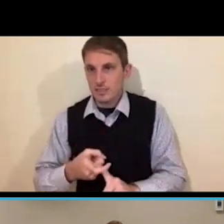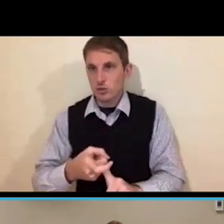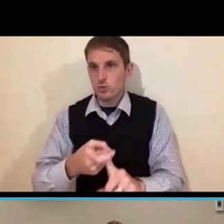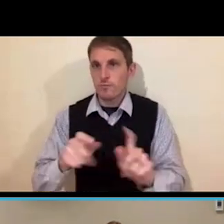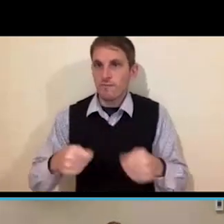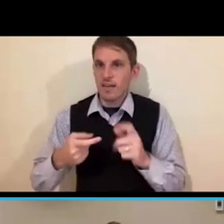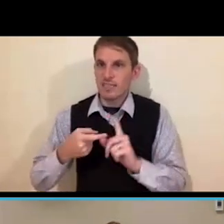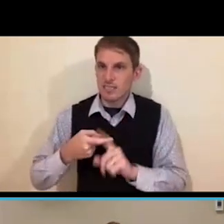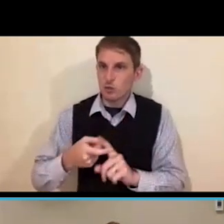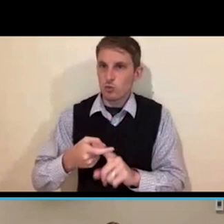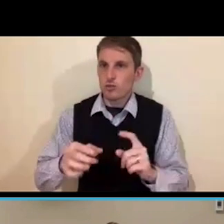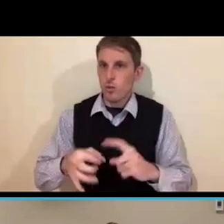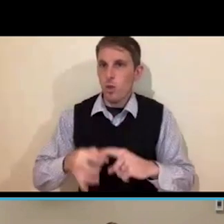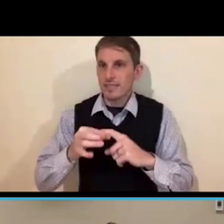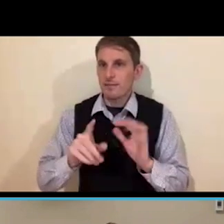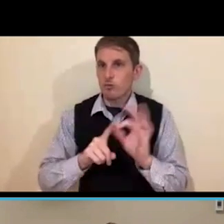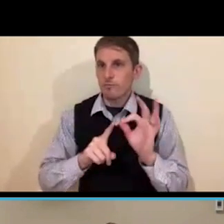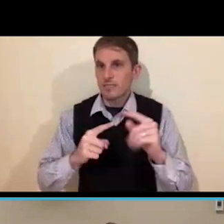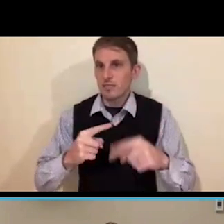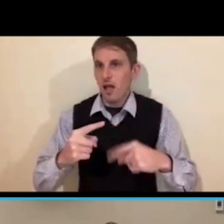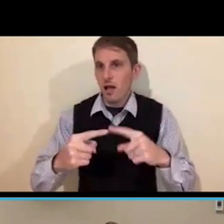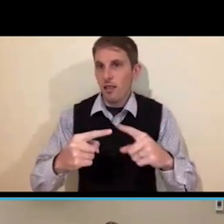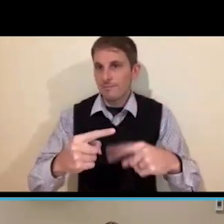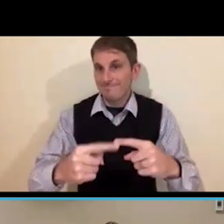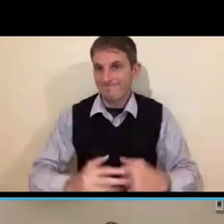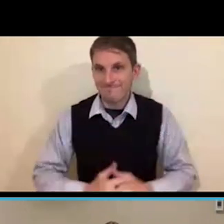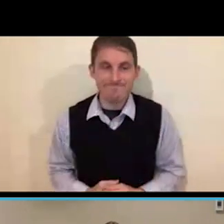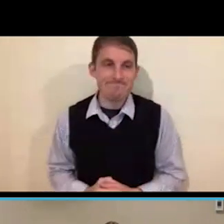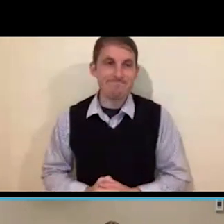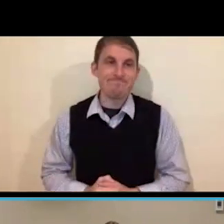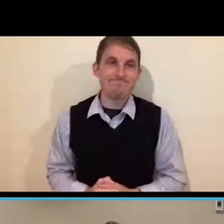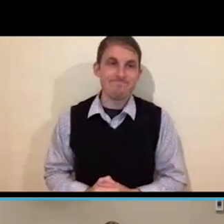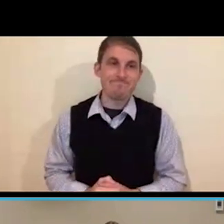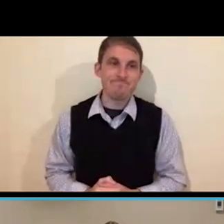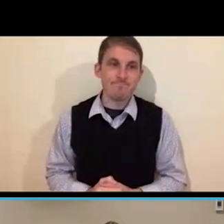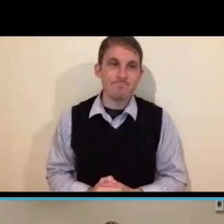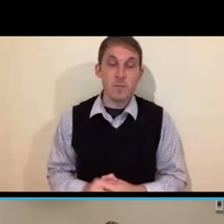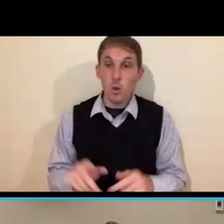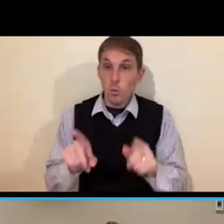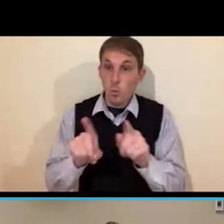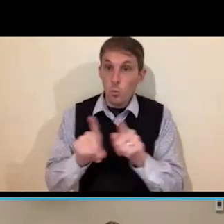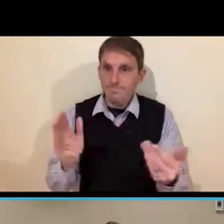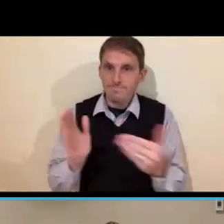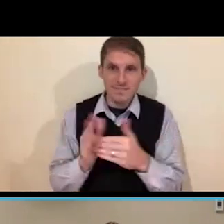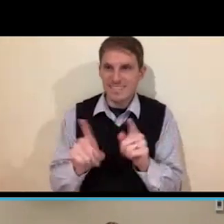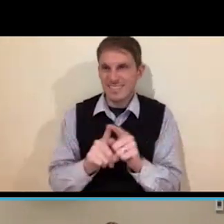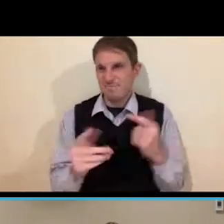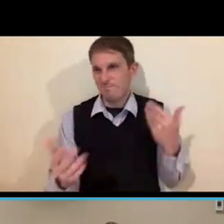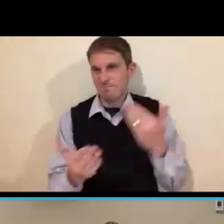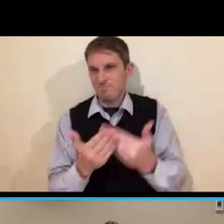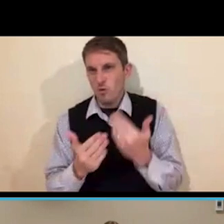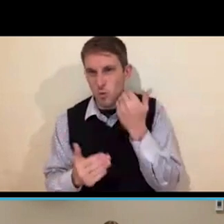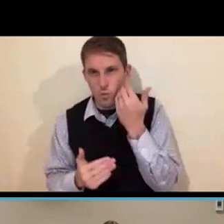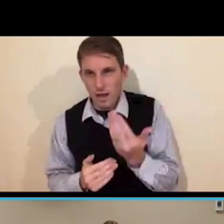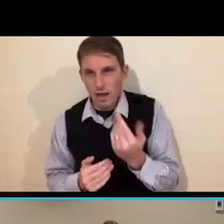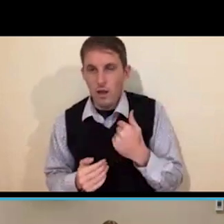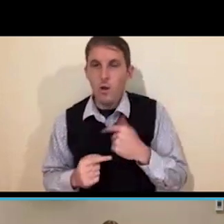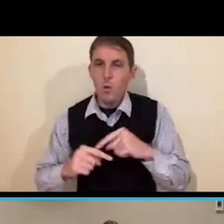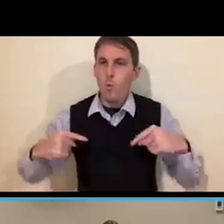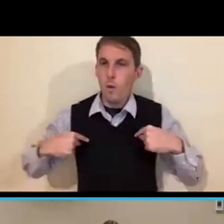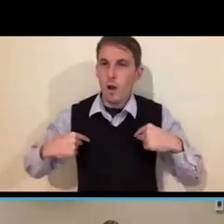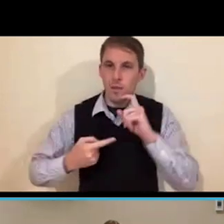continuous quality improvement cycle. In addition to this, and as has always been the case, we'll continue